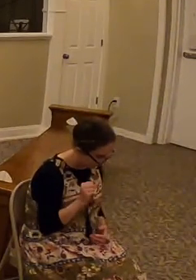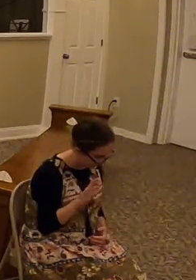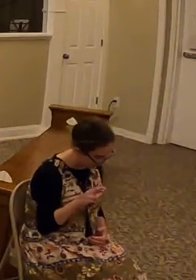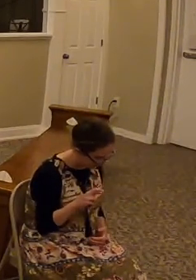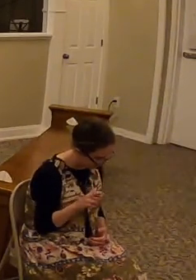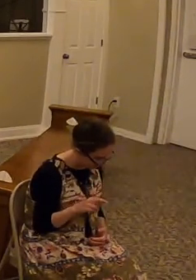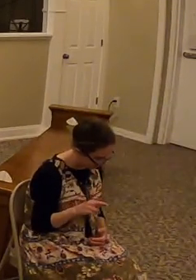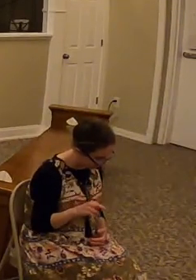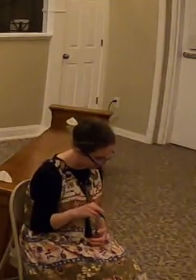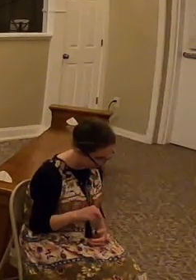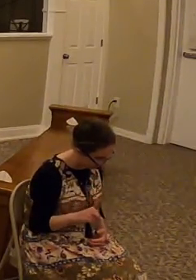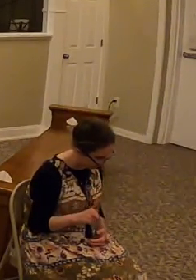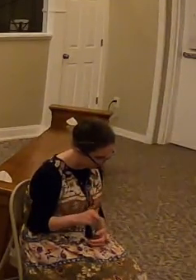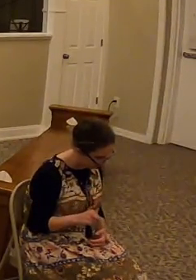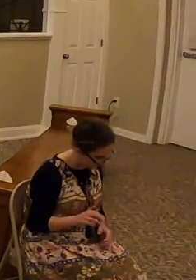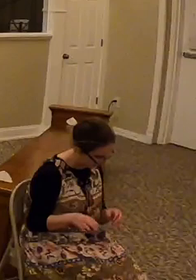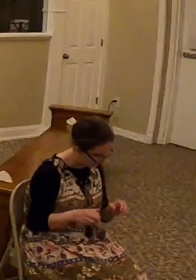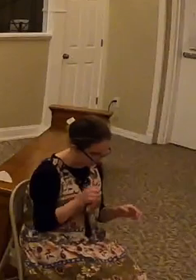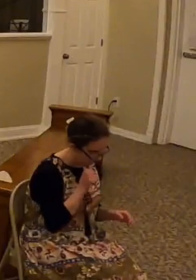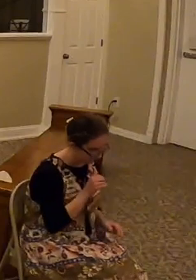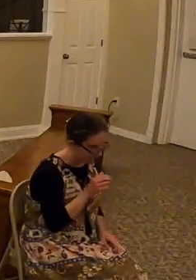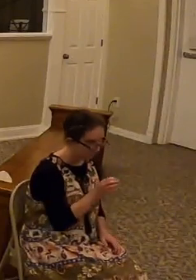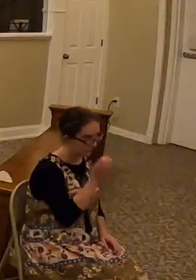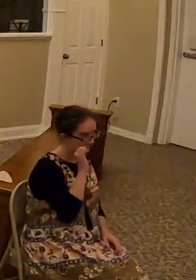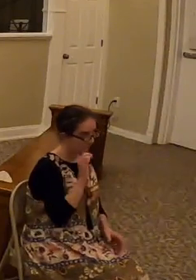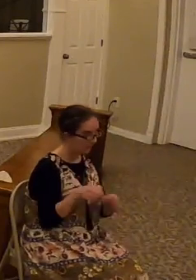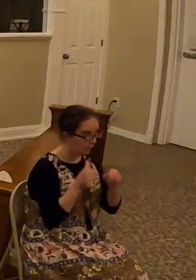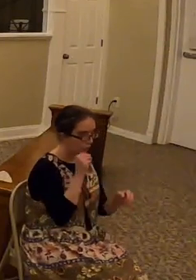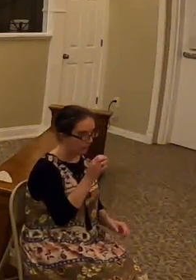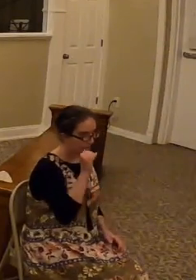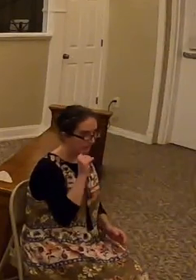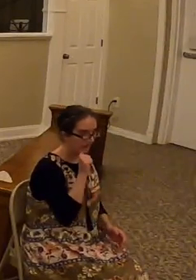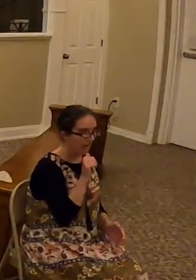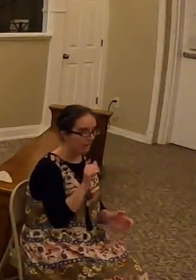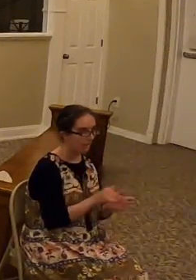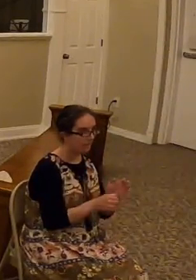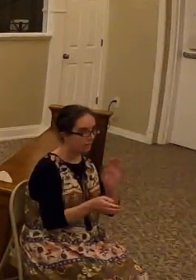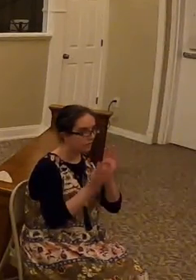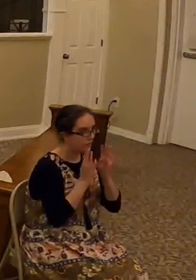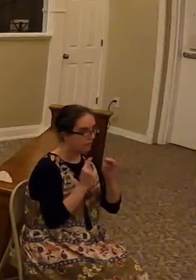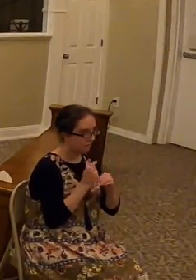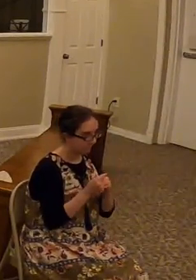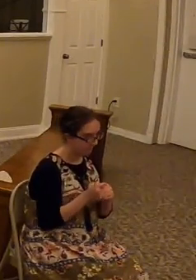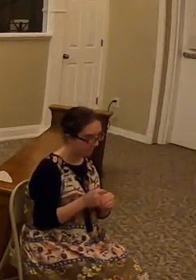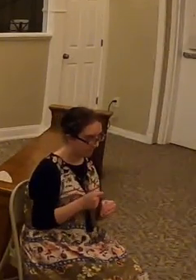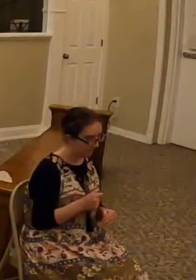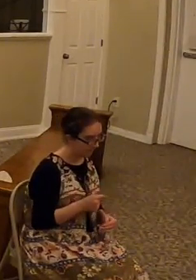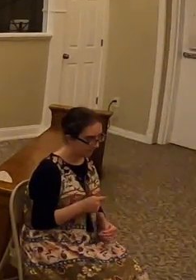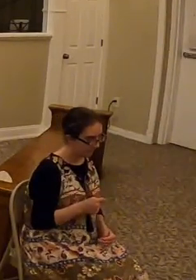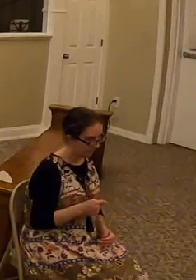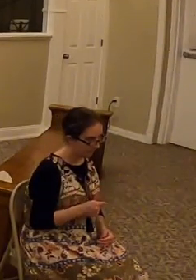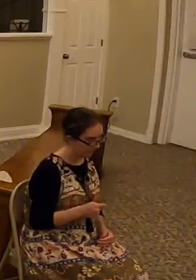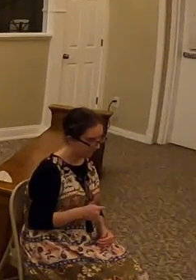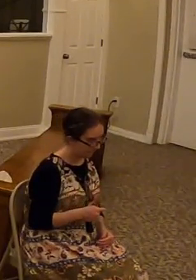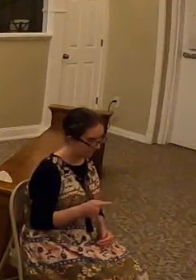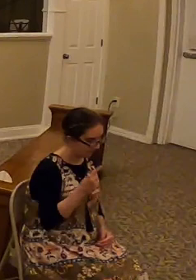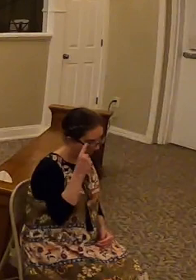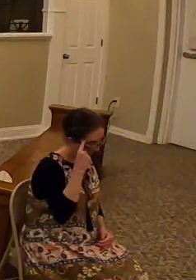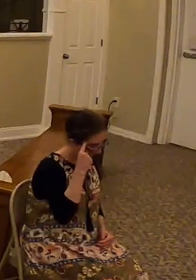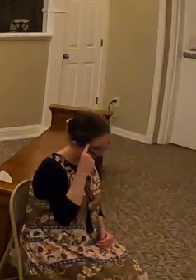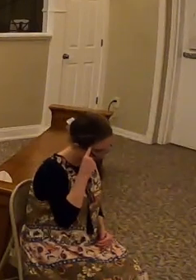sober. That don't mean he don't drink, okay? I don't drink, but that's not what that's talking about. That means his mind, his